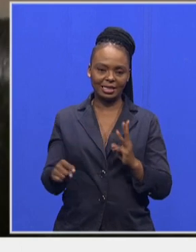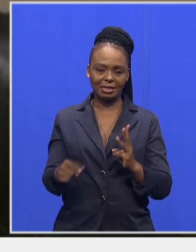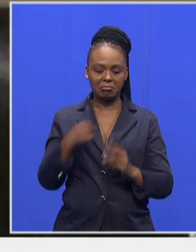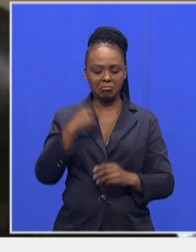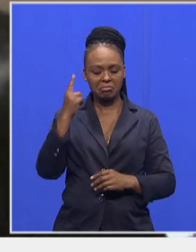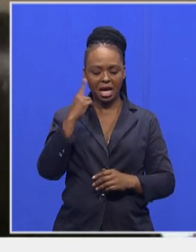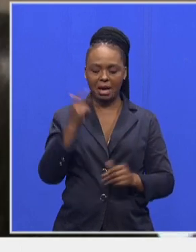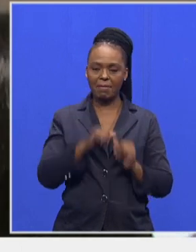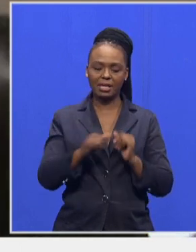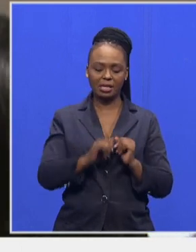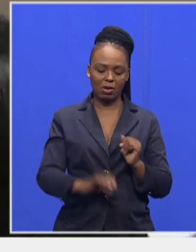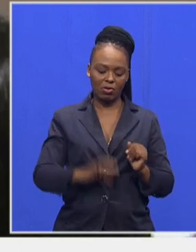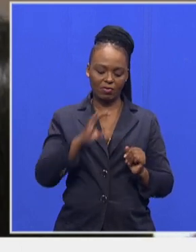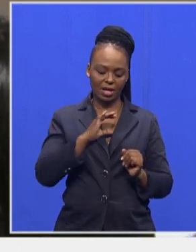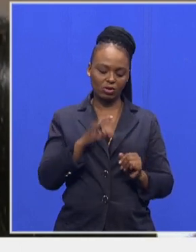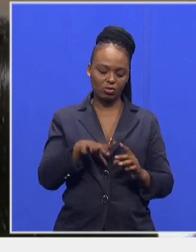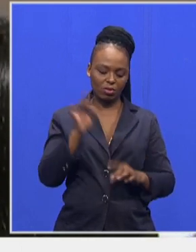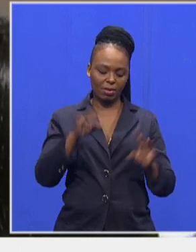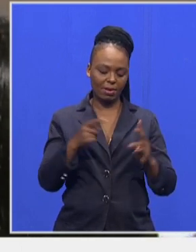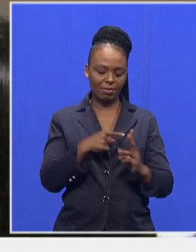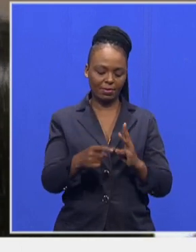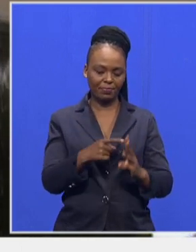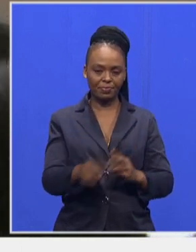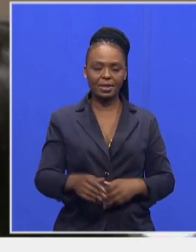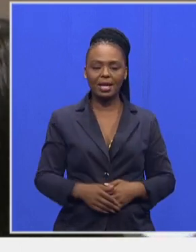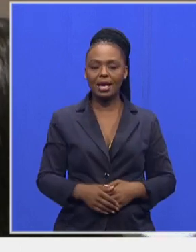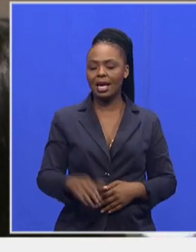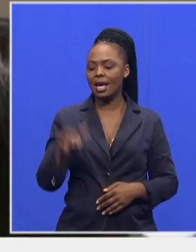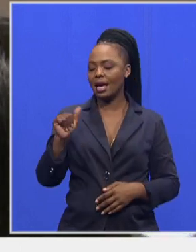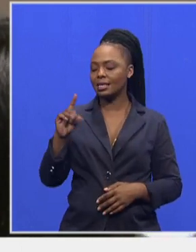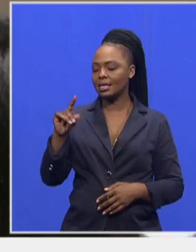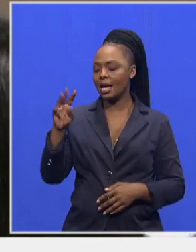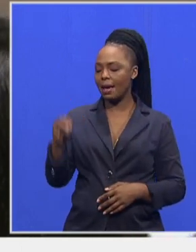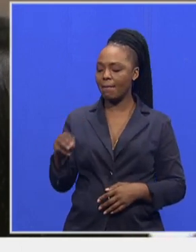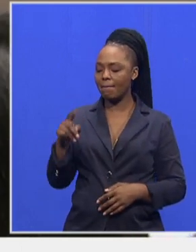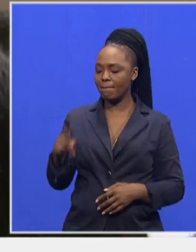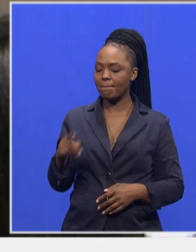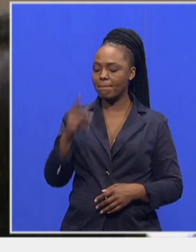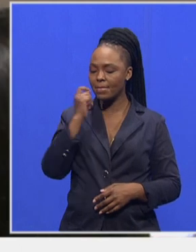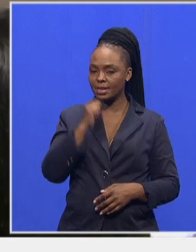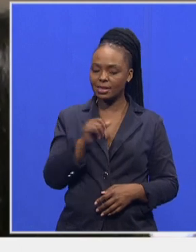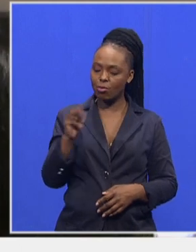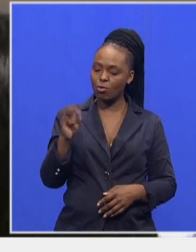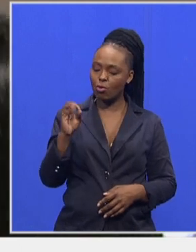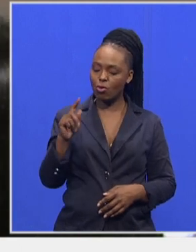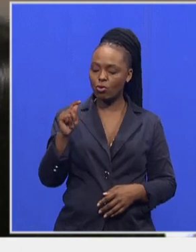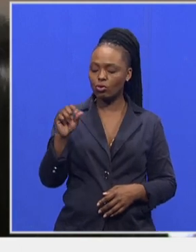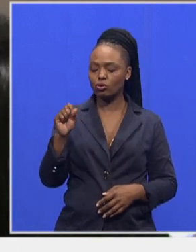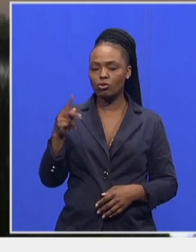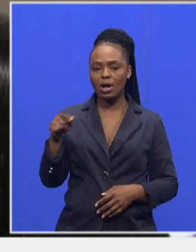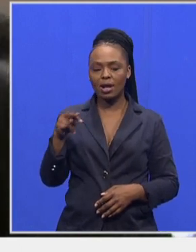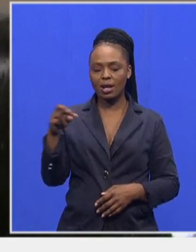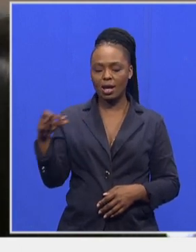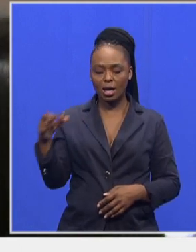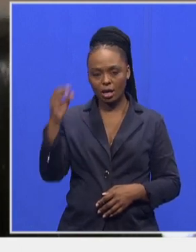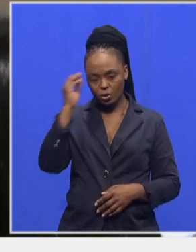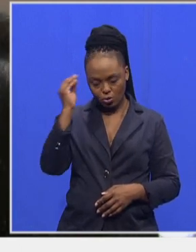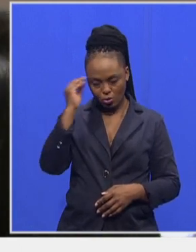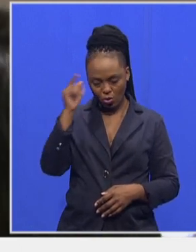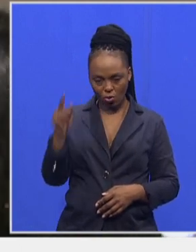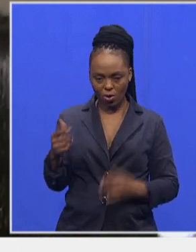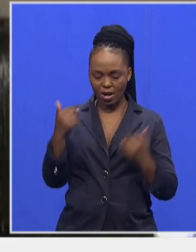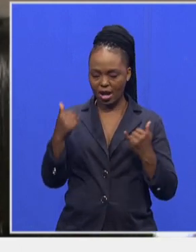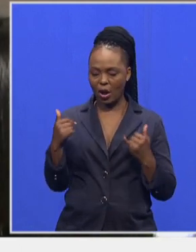forward. The ATM candidate, Mr. Mzwanana, do you know whether he does not have